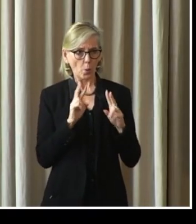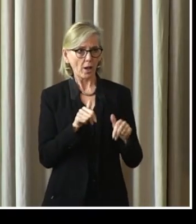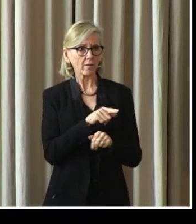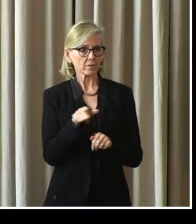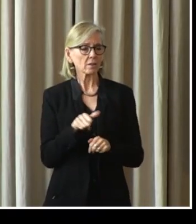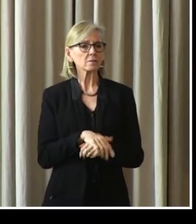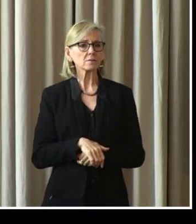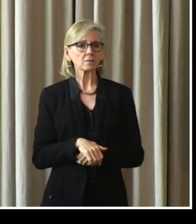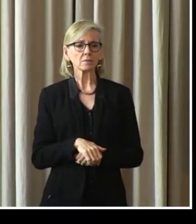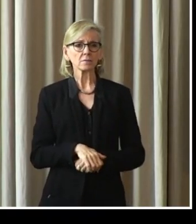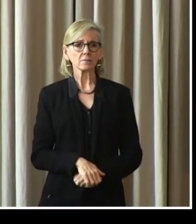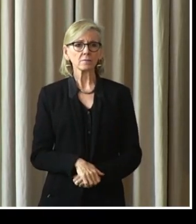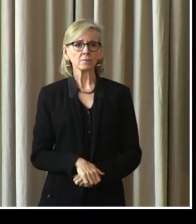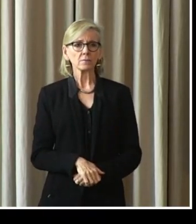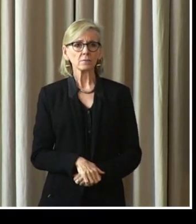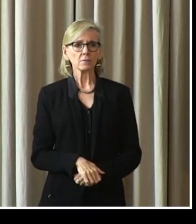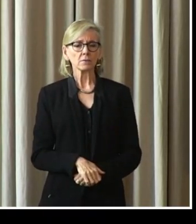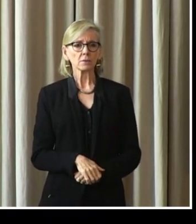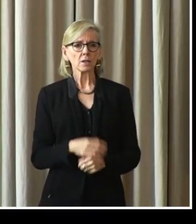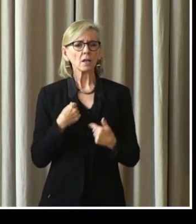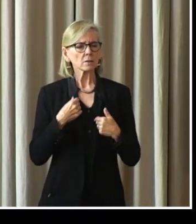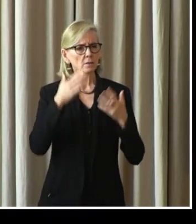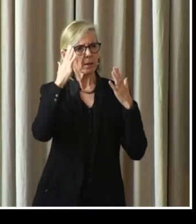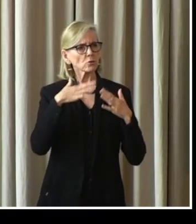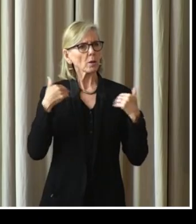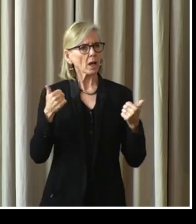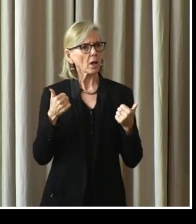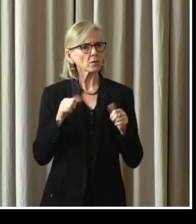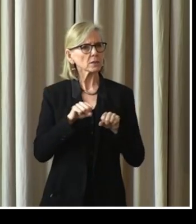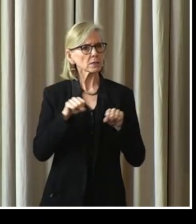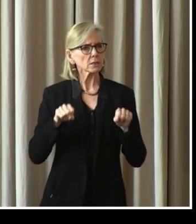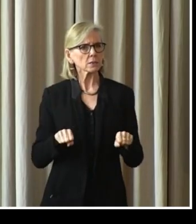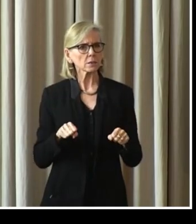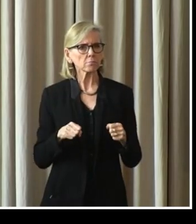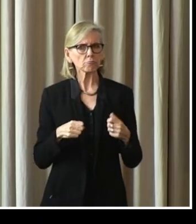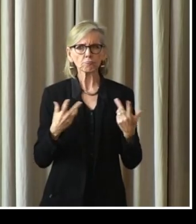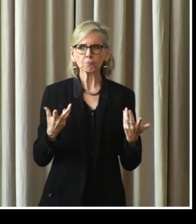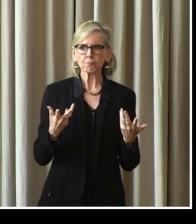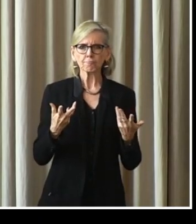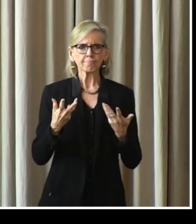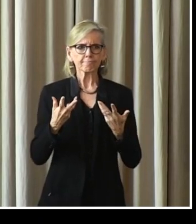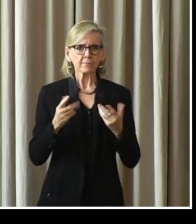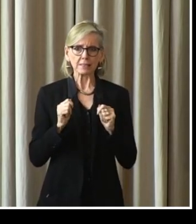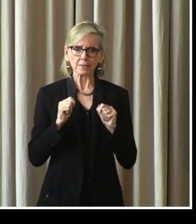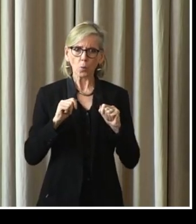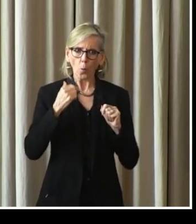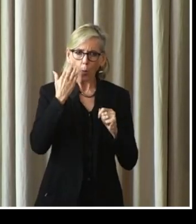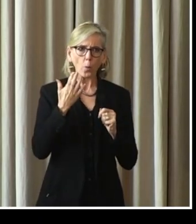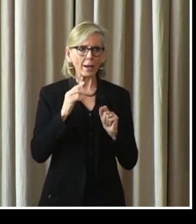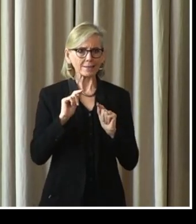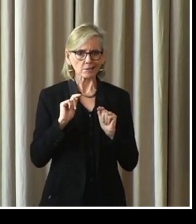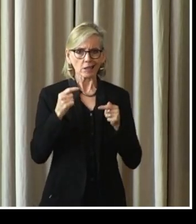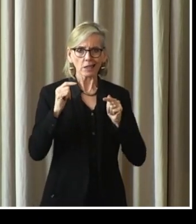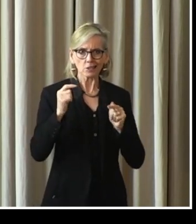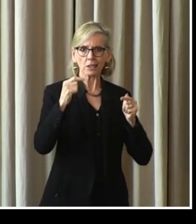You'll be unsurprised to hear that mental health system navigation and advocacy are ongoing challenges for carers. There's a need for